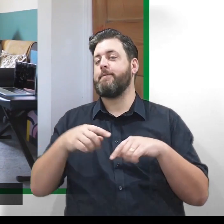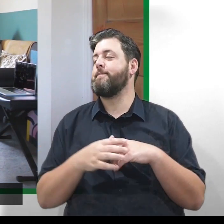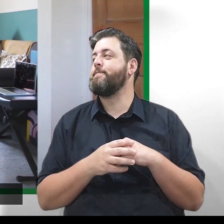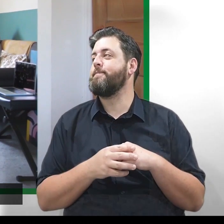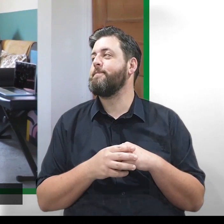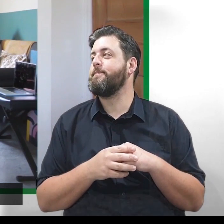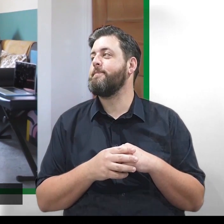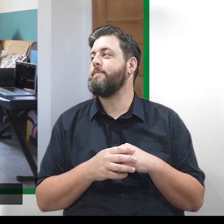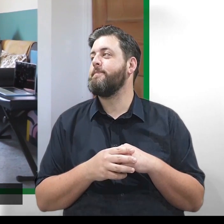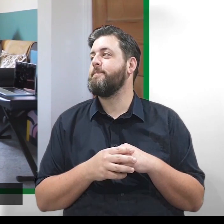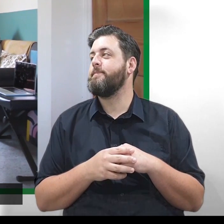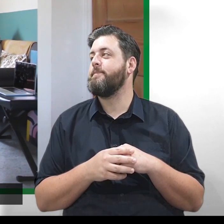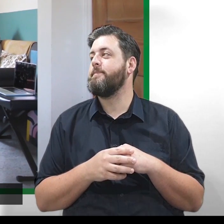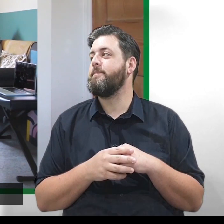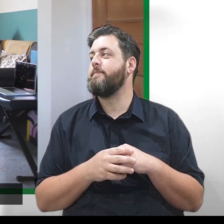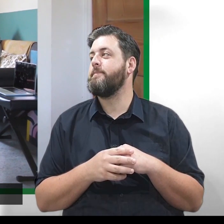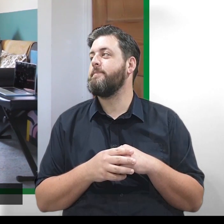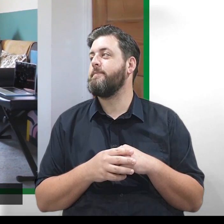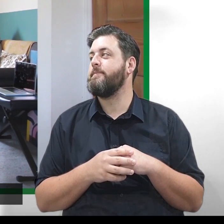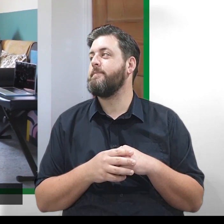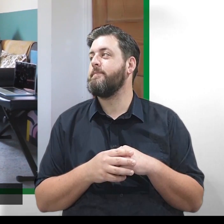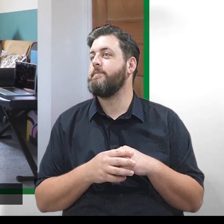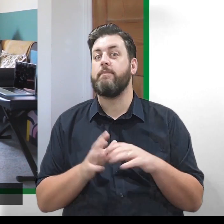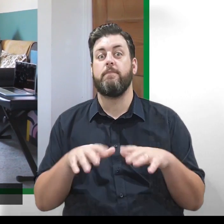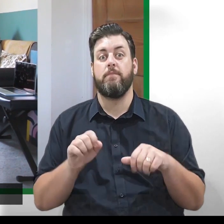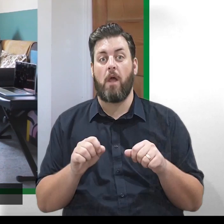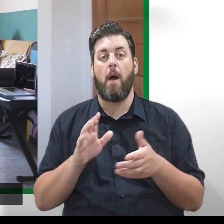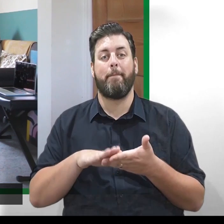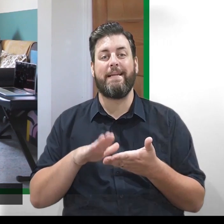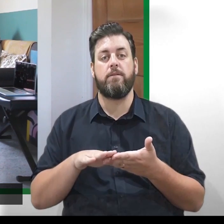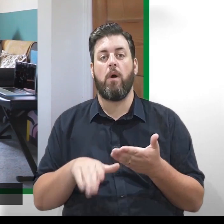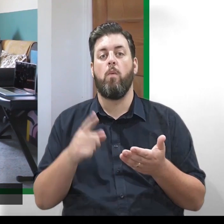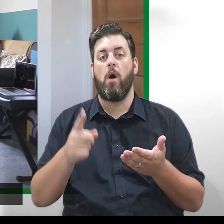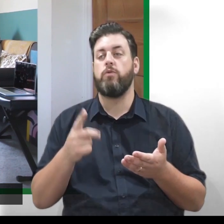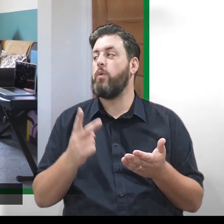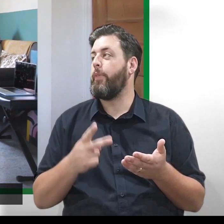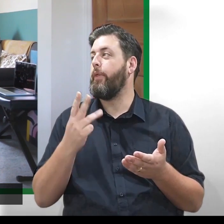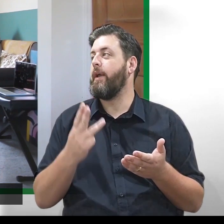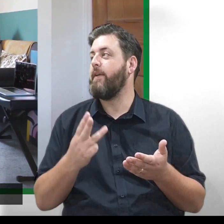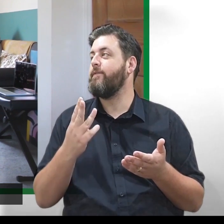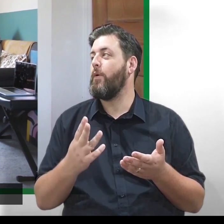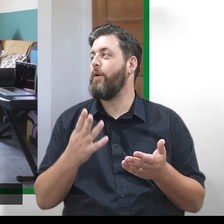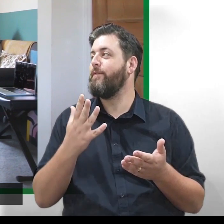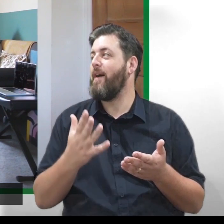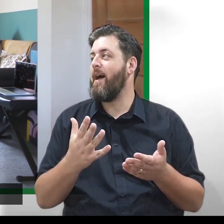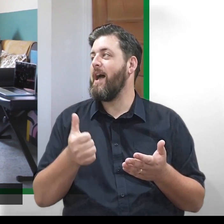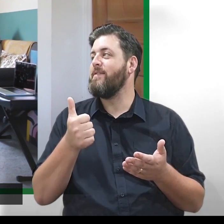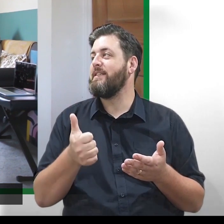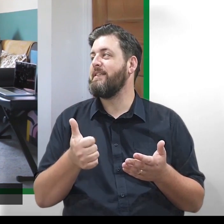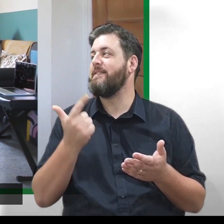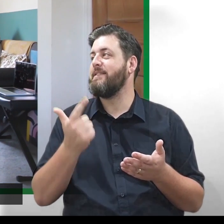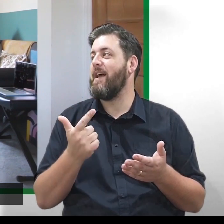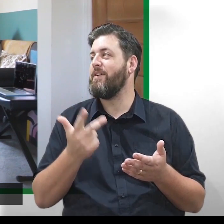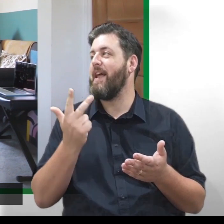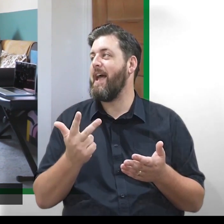on the right. 5, 6, 7, 8. So from the top, we've got 1, 2, 3,